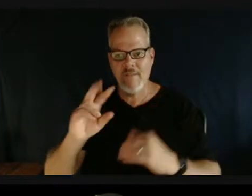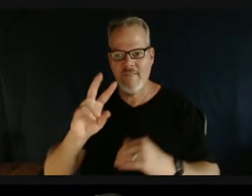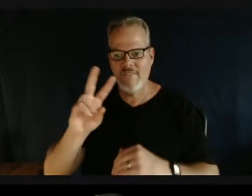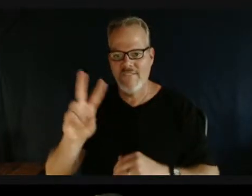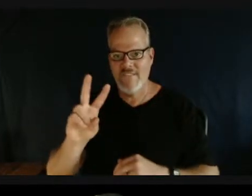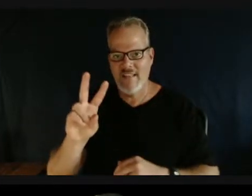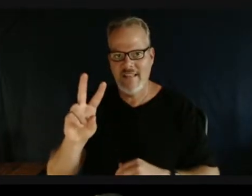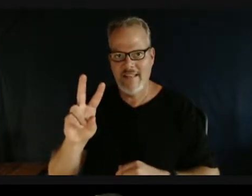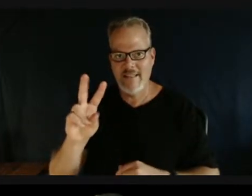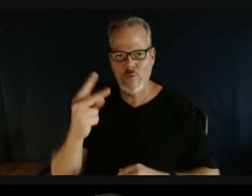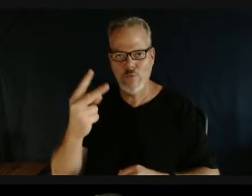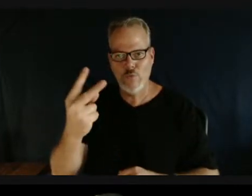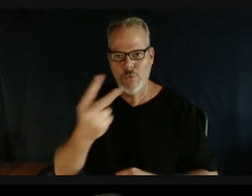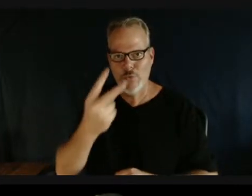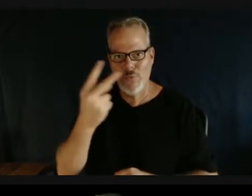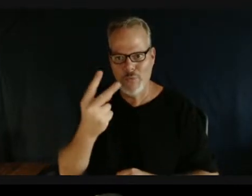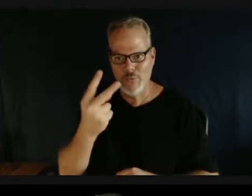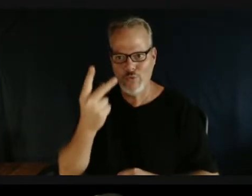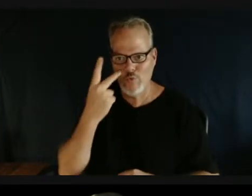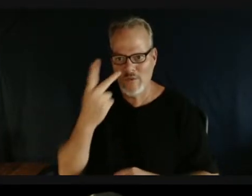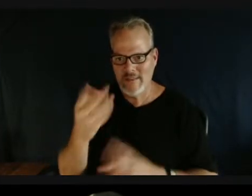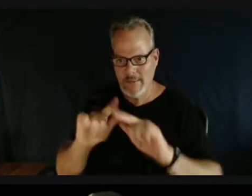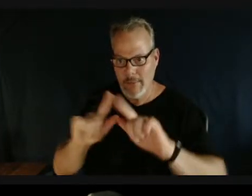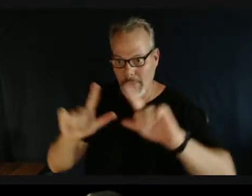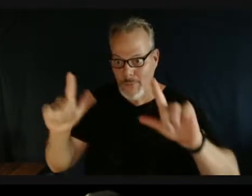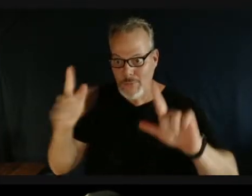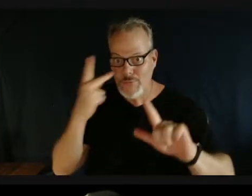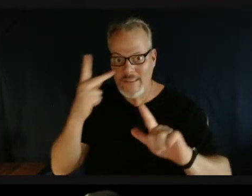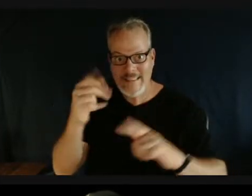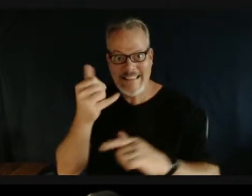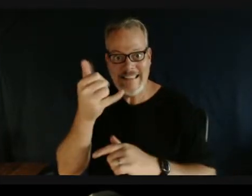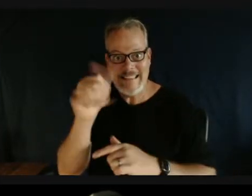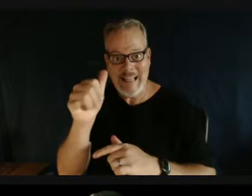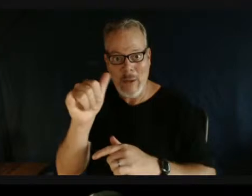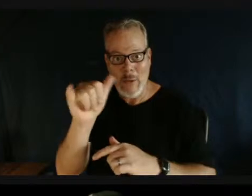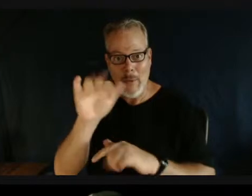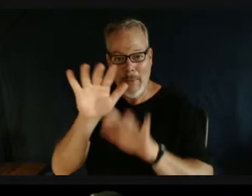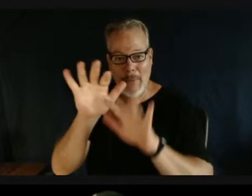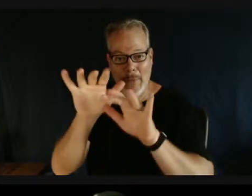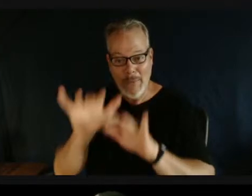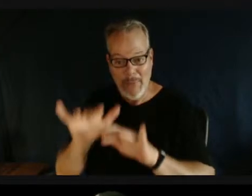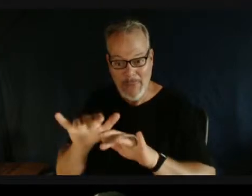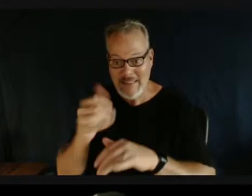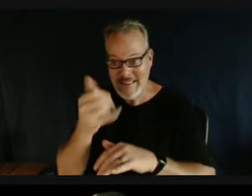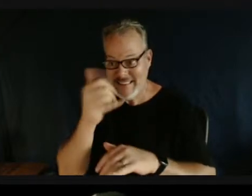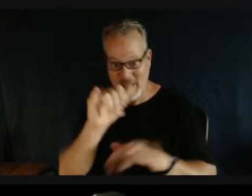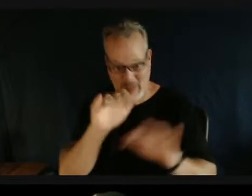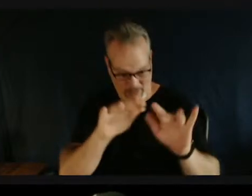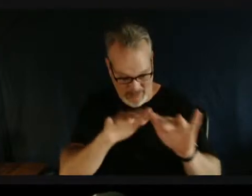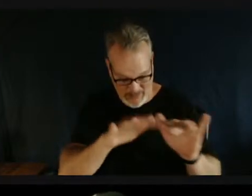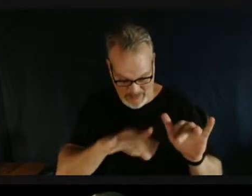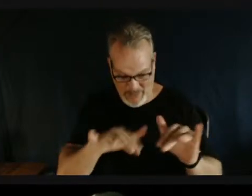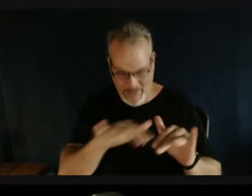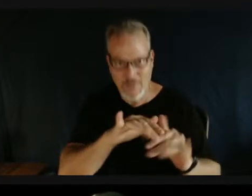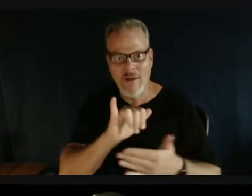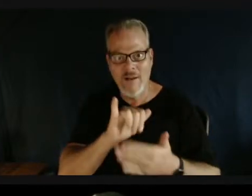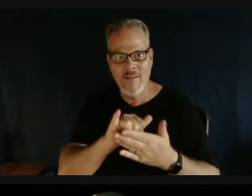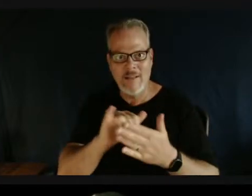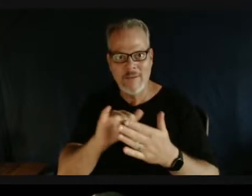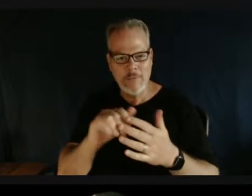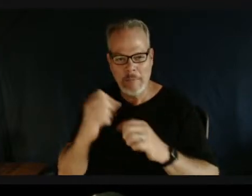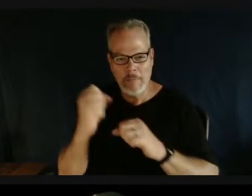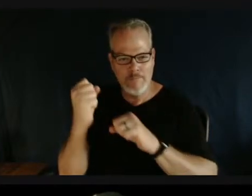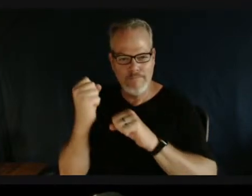in. So there you can see these patches of yellow, bright yellow sulfur there, and there especially, and all